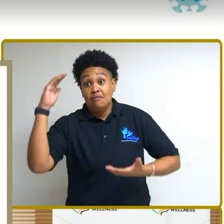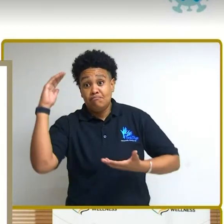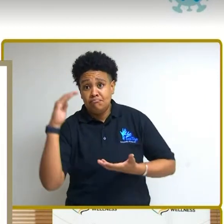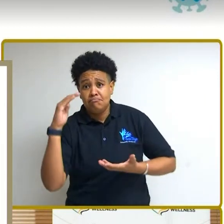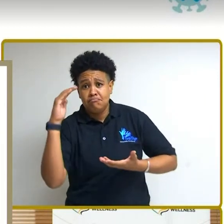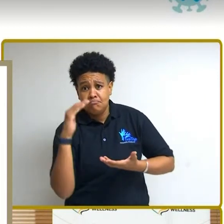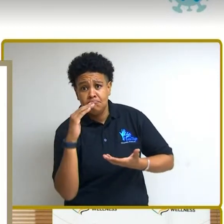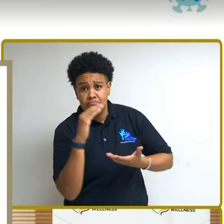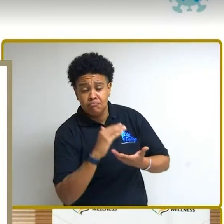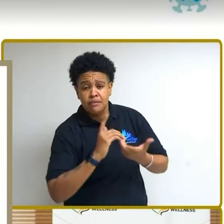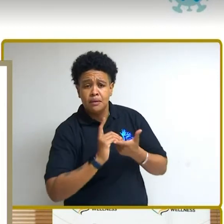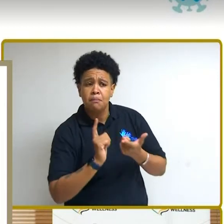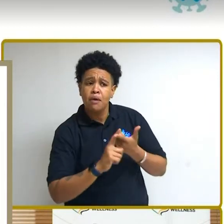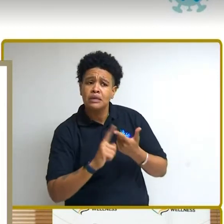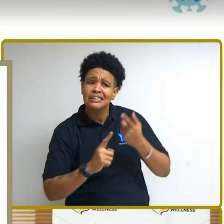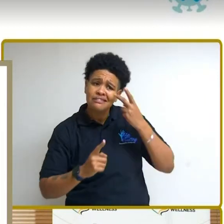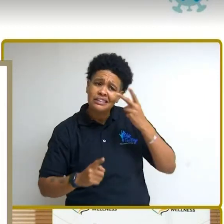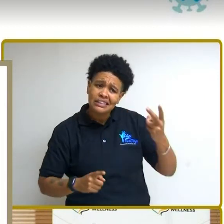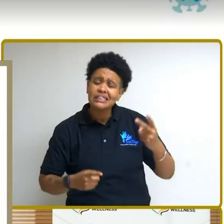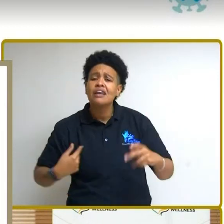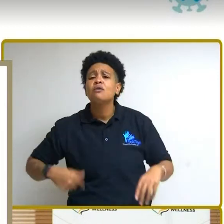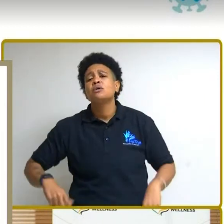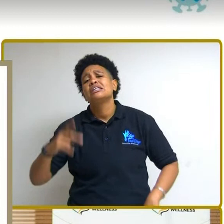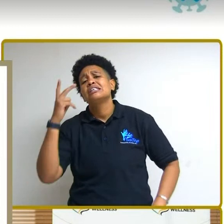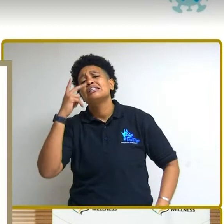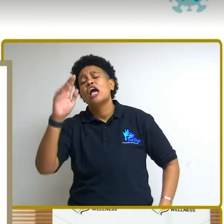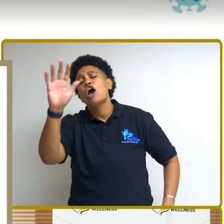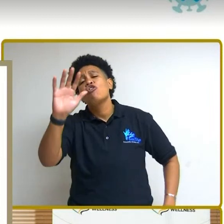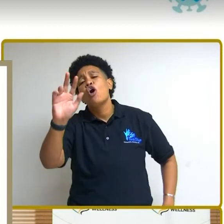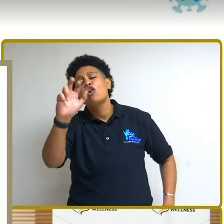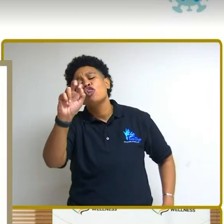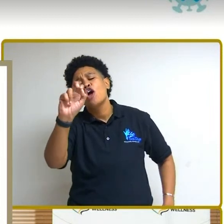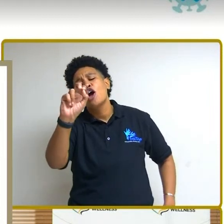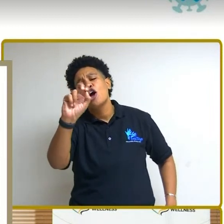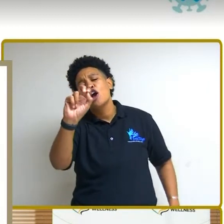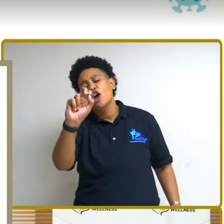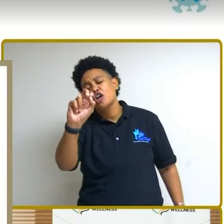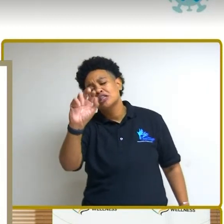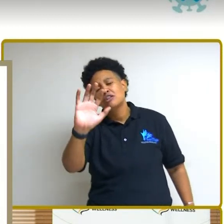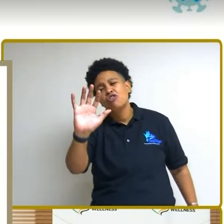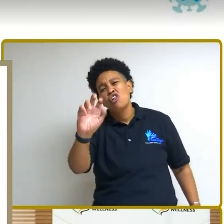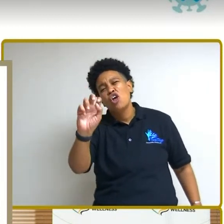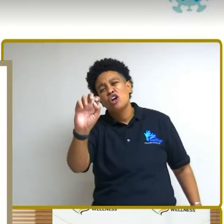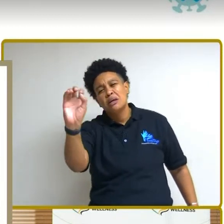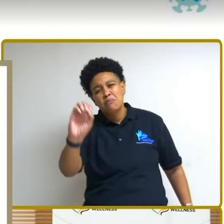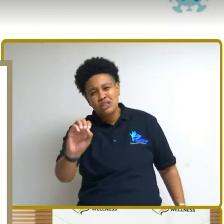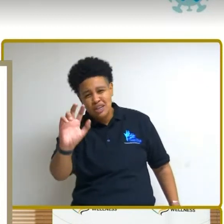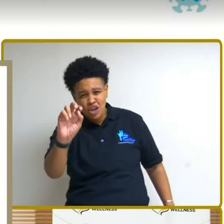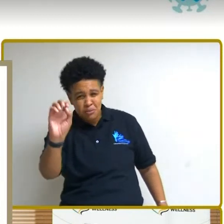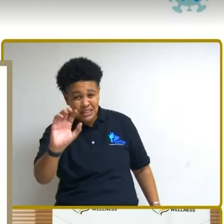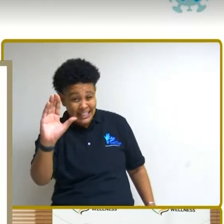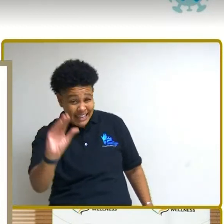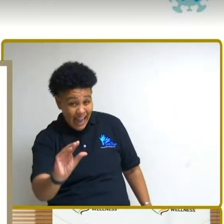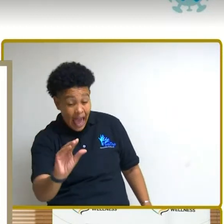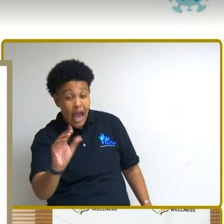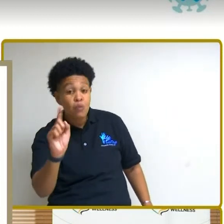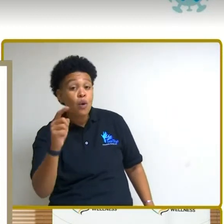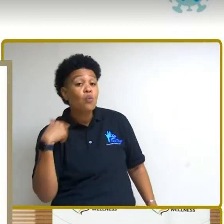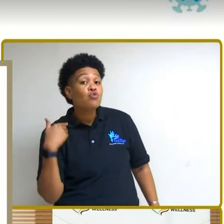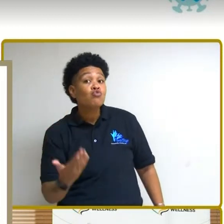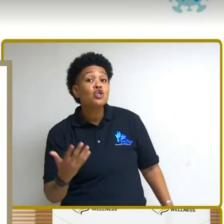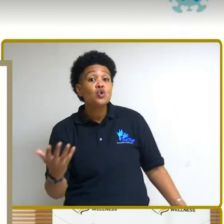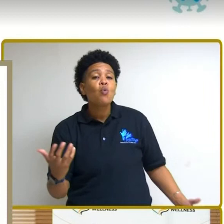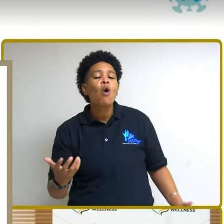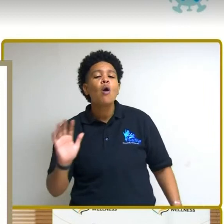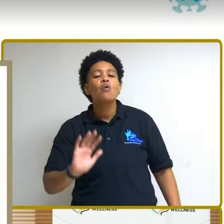in positivity rate, and we see that that's about maybe about 30%. Remember that where we want to get to be